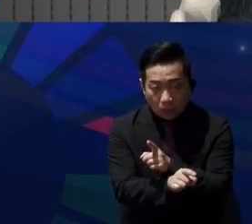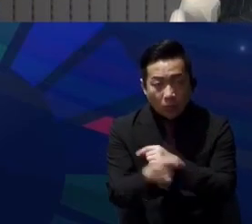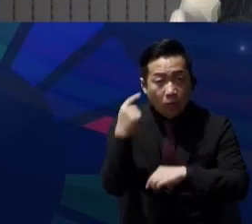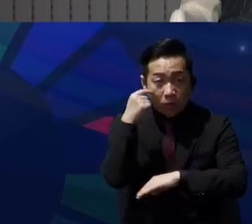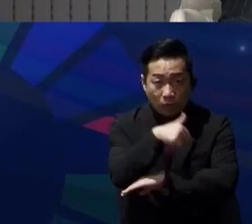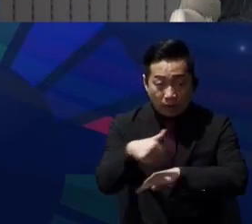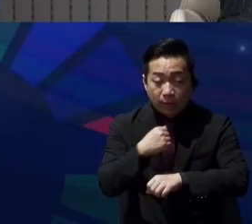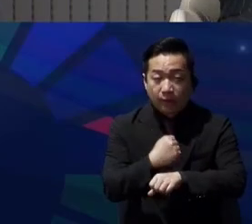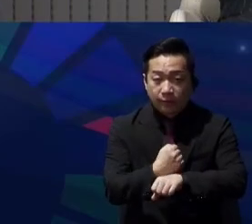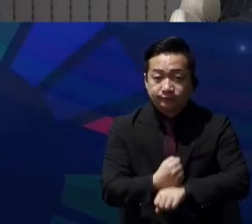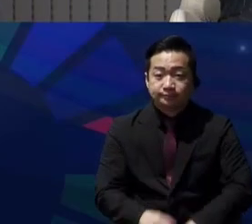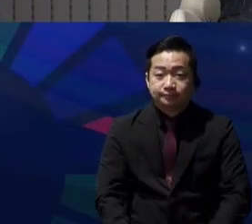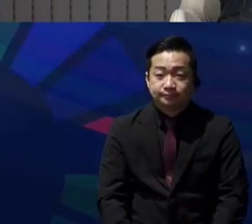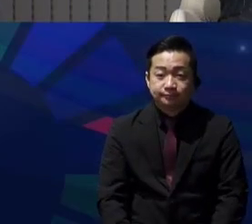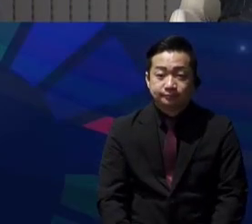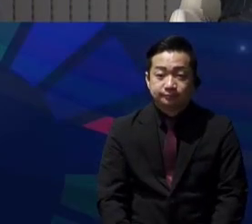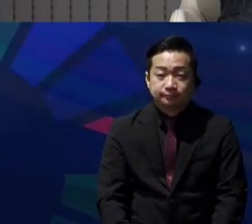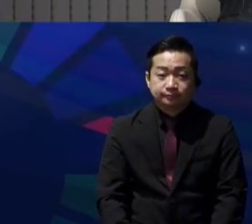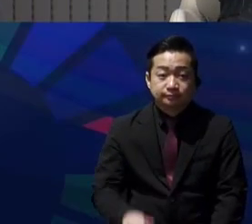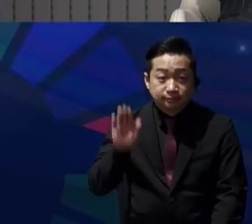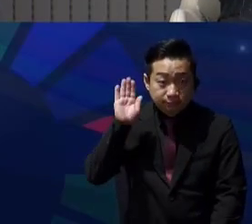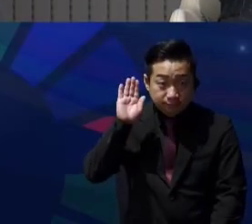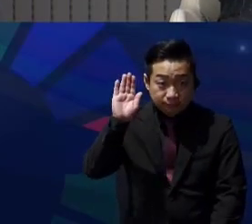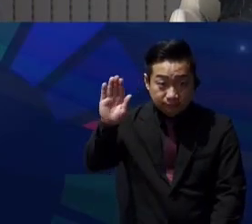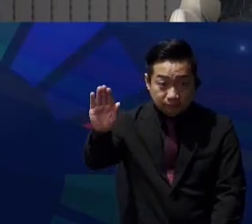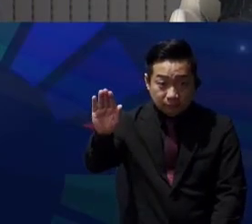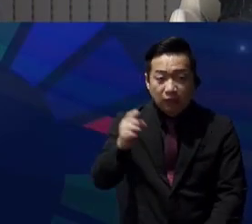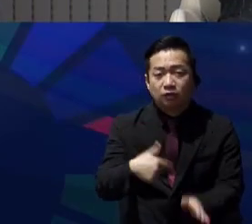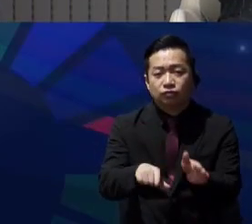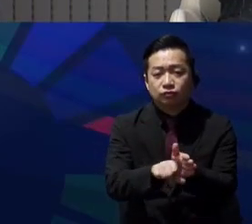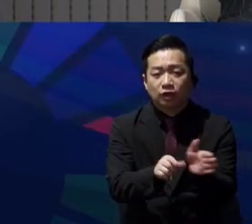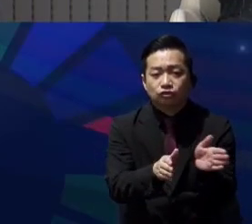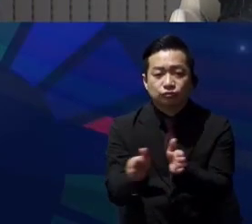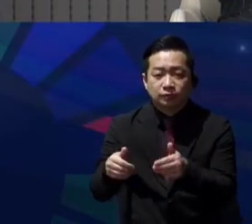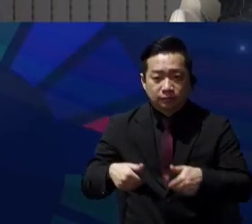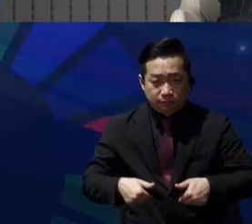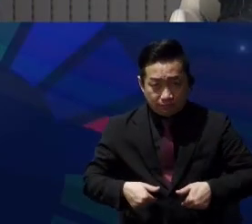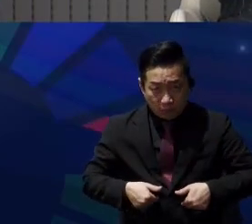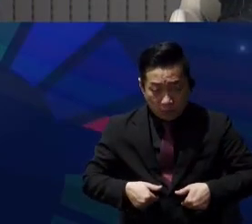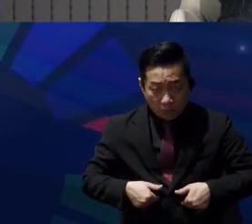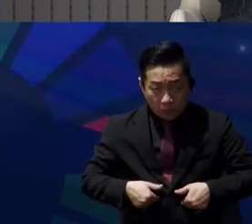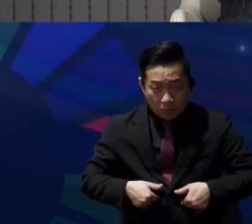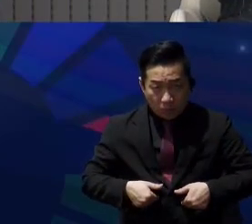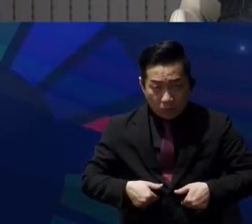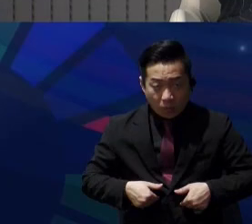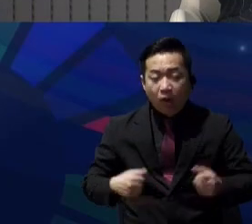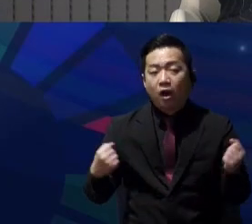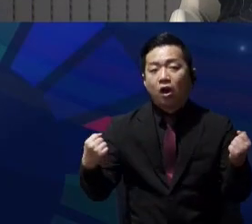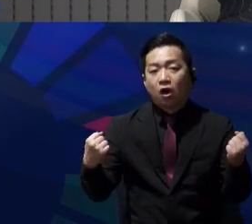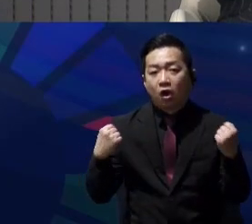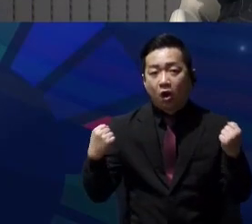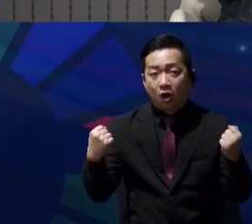the future burden of disease, we need to change the way we look at health and the way we